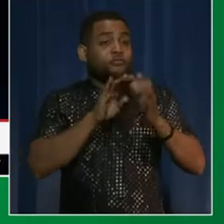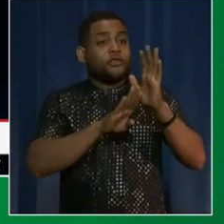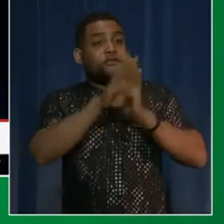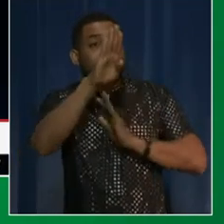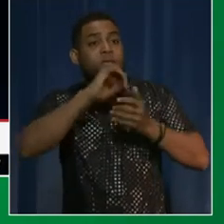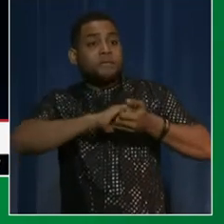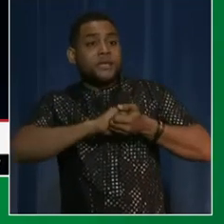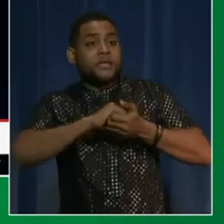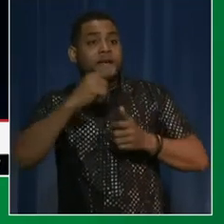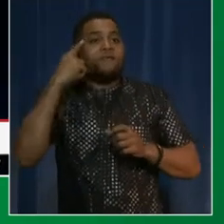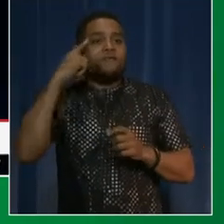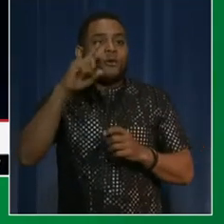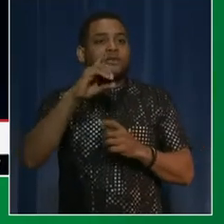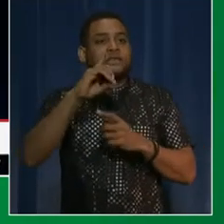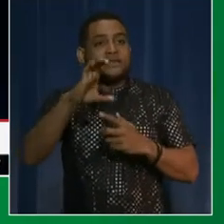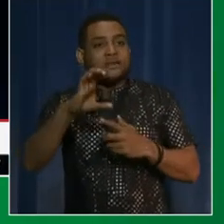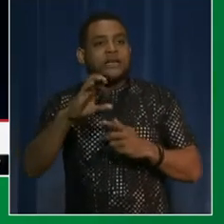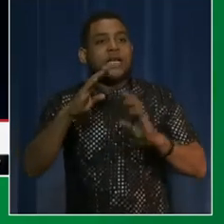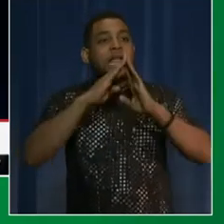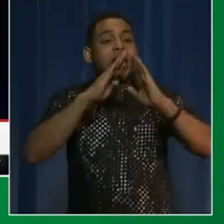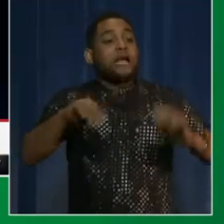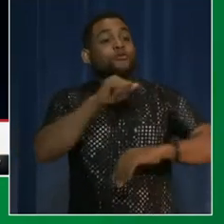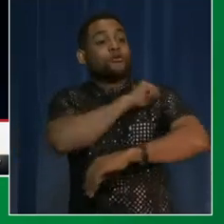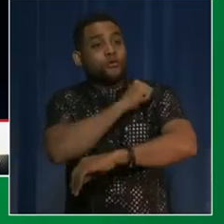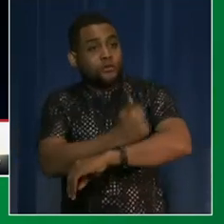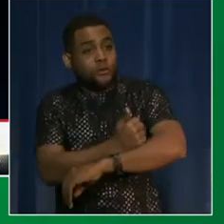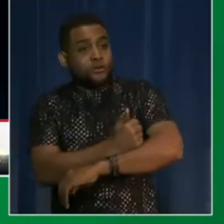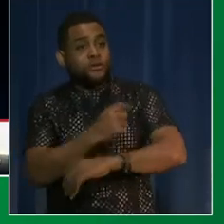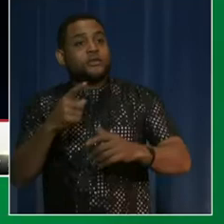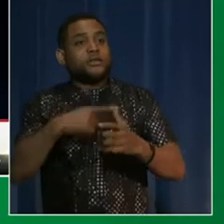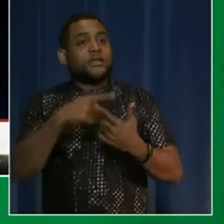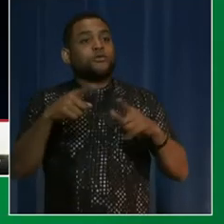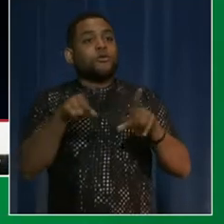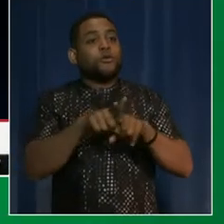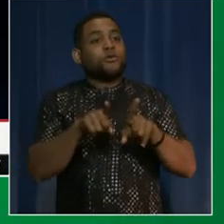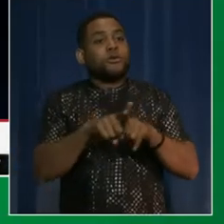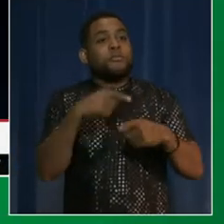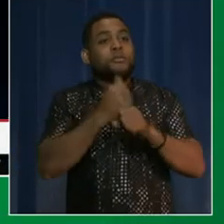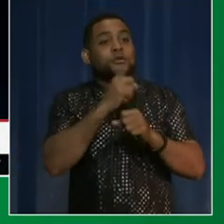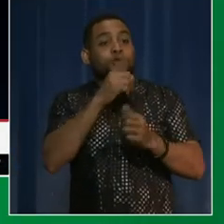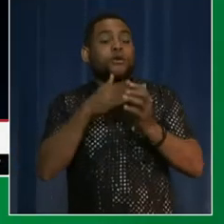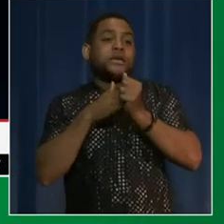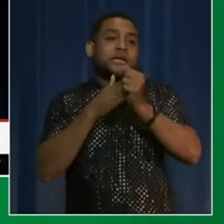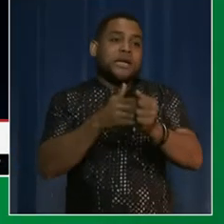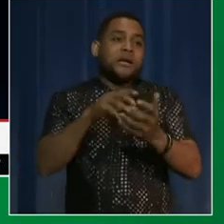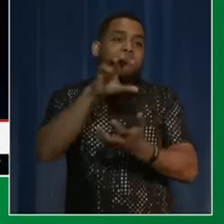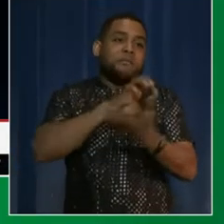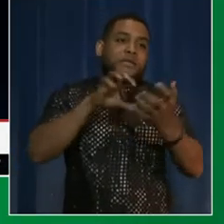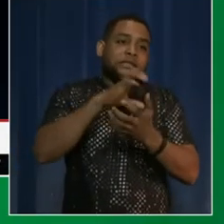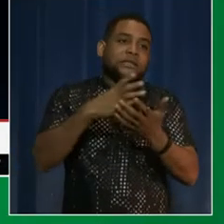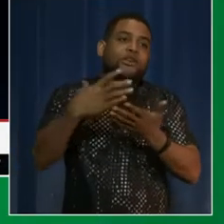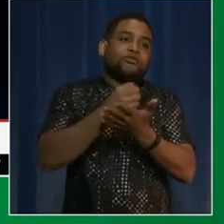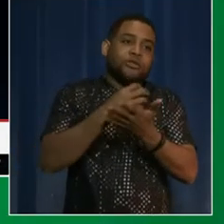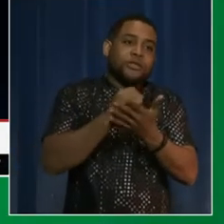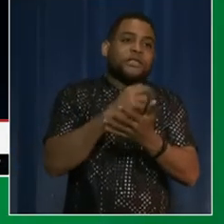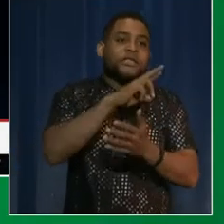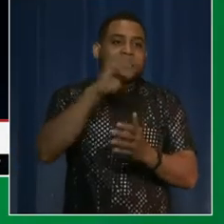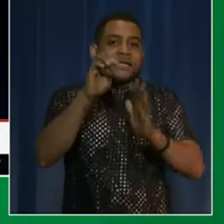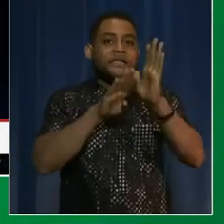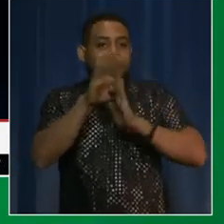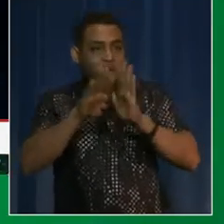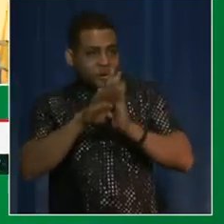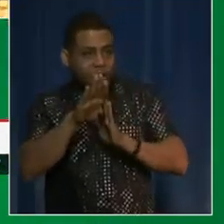Authority, and yes, we are good partners now, to lead a mixed income redevelopment at both Sursum